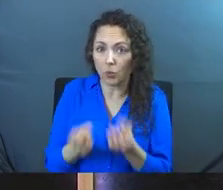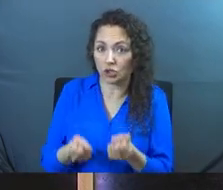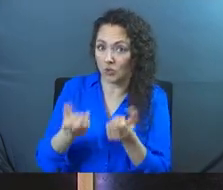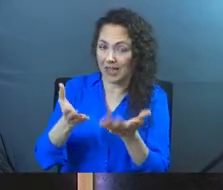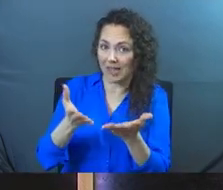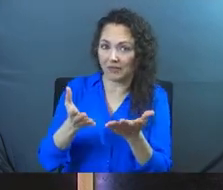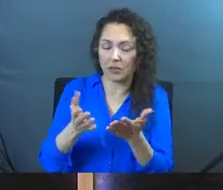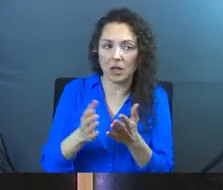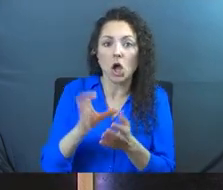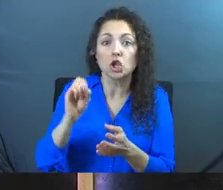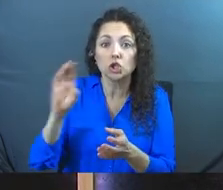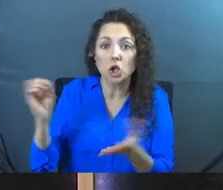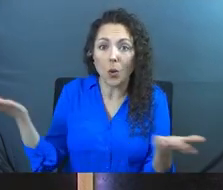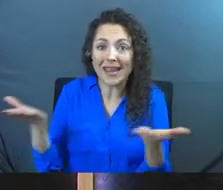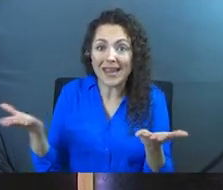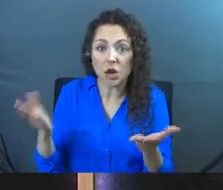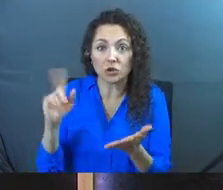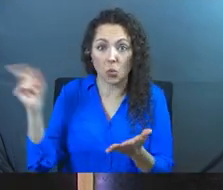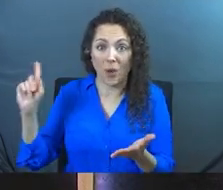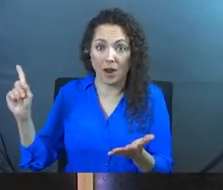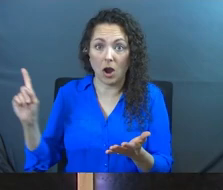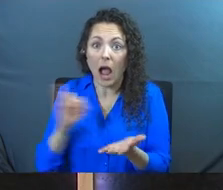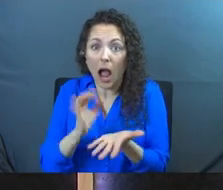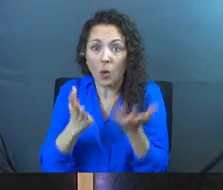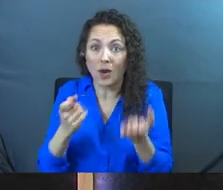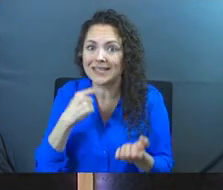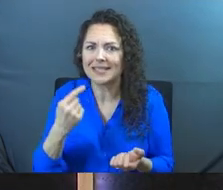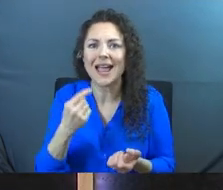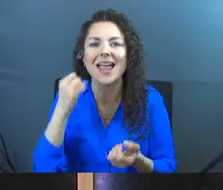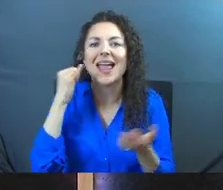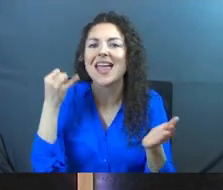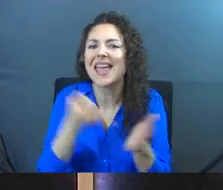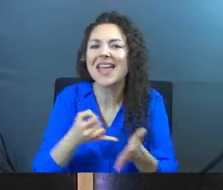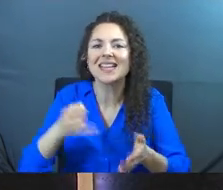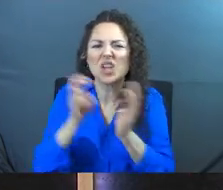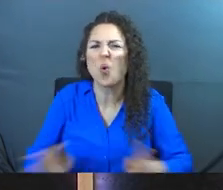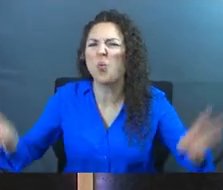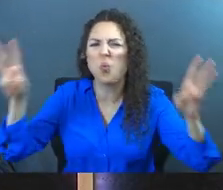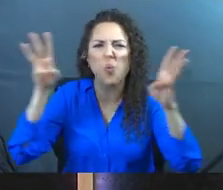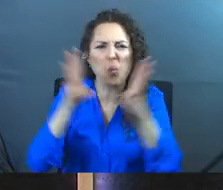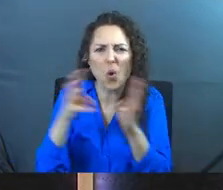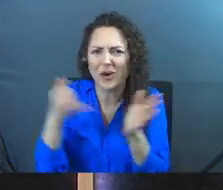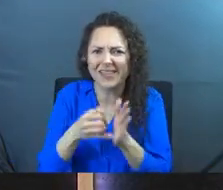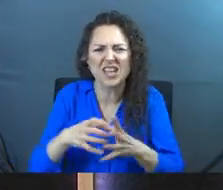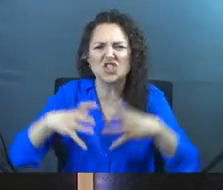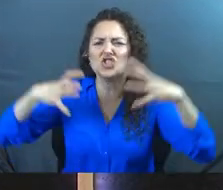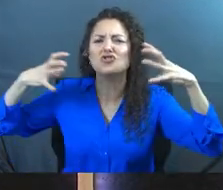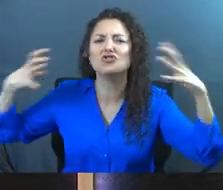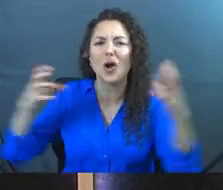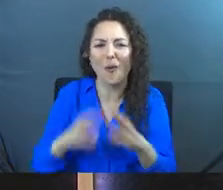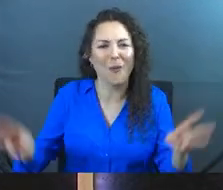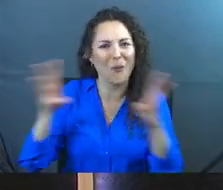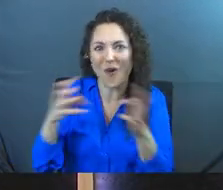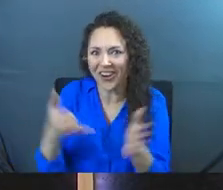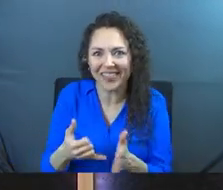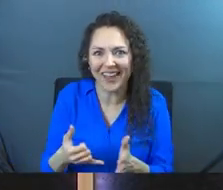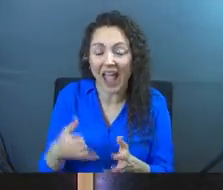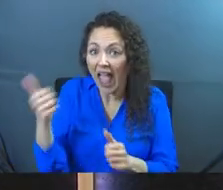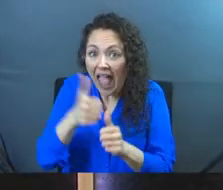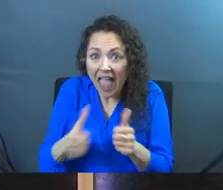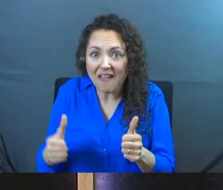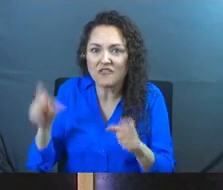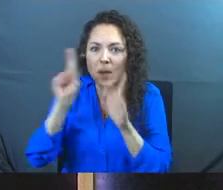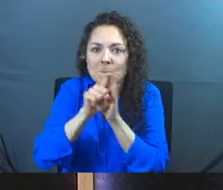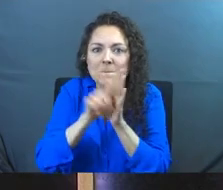worth? So here's where I want to say this. It's worth it. It is so worth it. in every